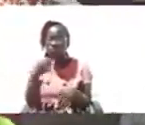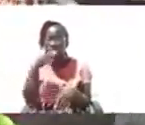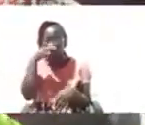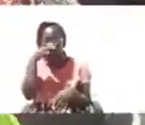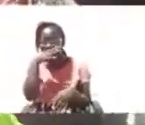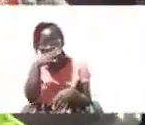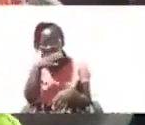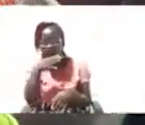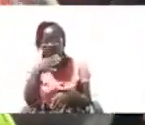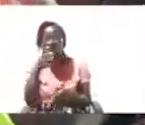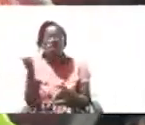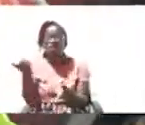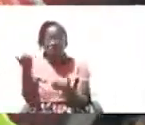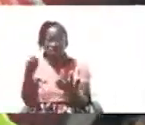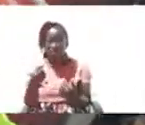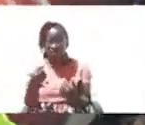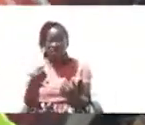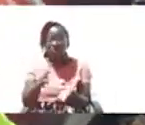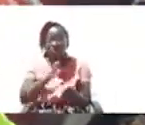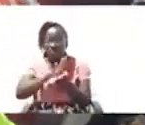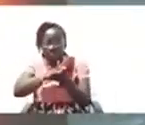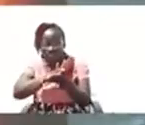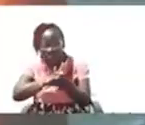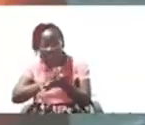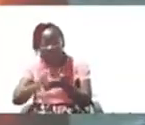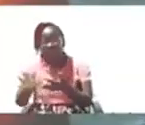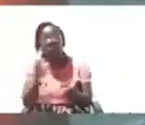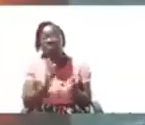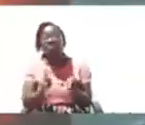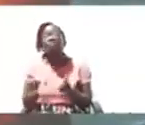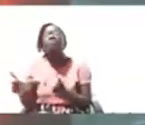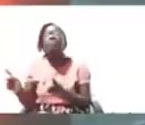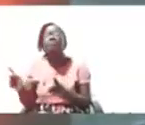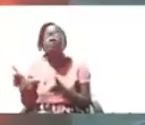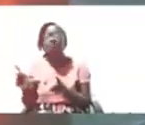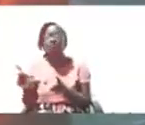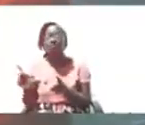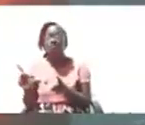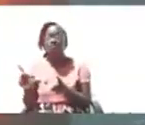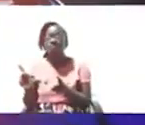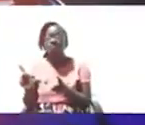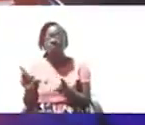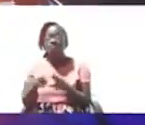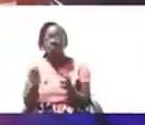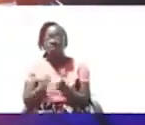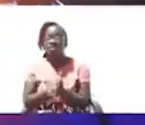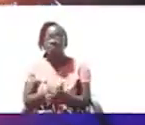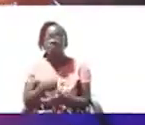and bathes him and dresses him up.